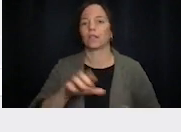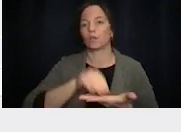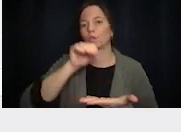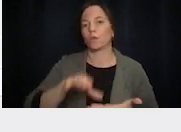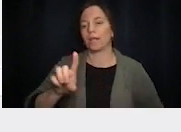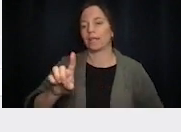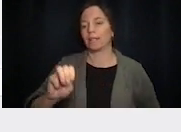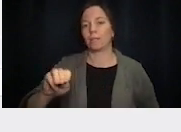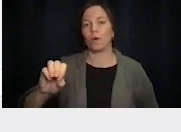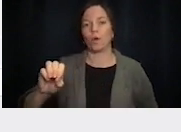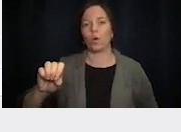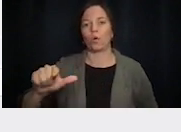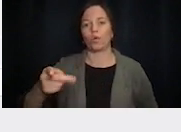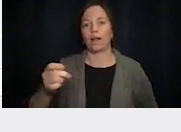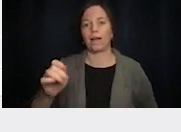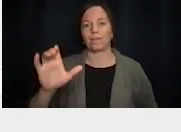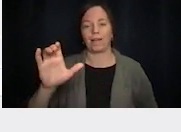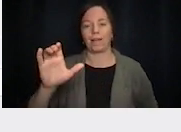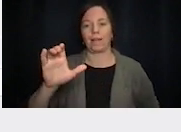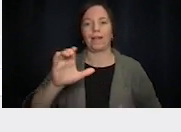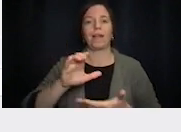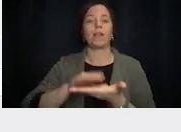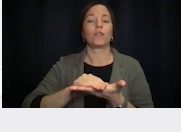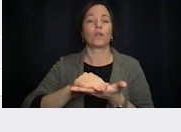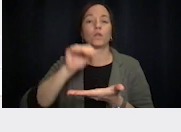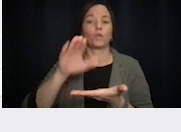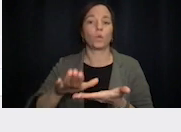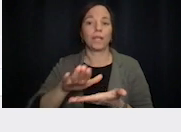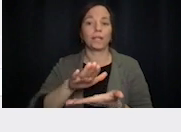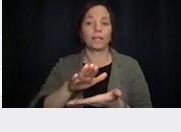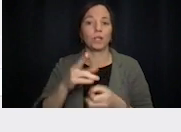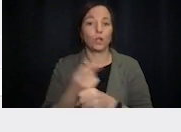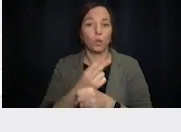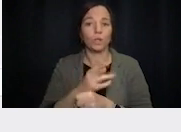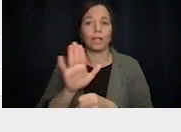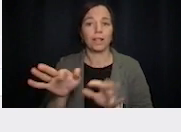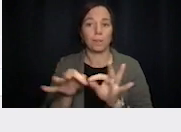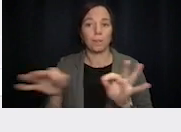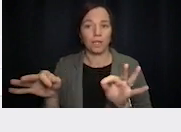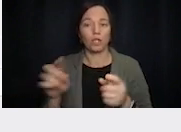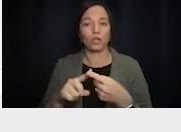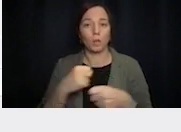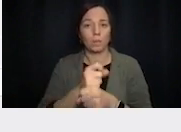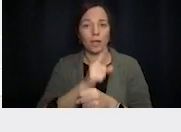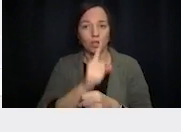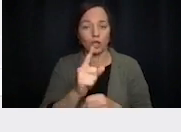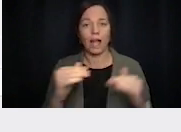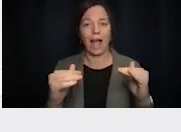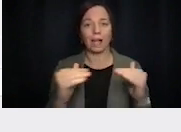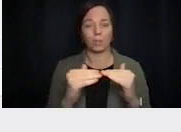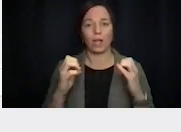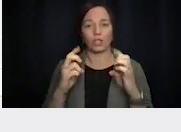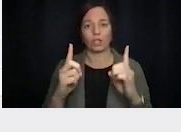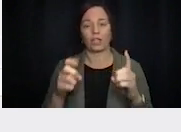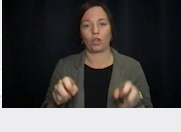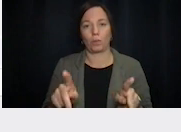The institution's mission articulates its commission to ensuring equitable educational opportunities and